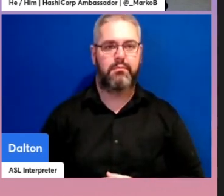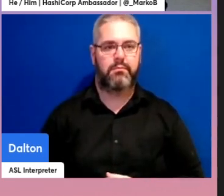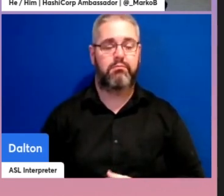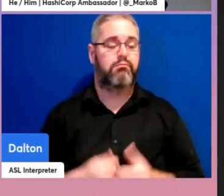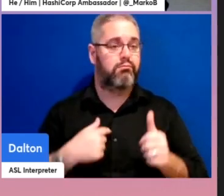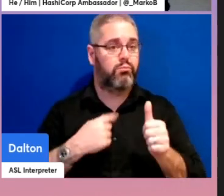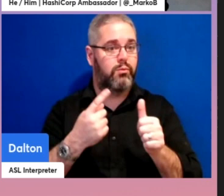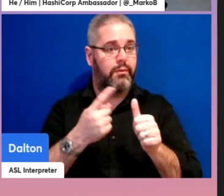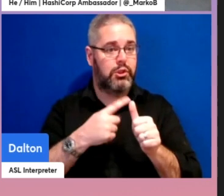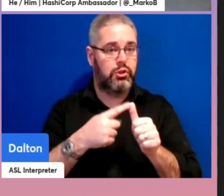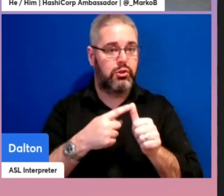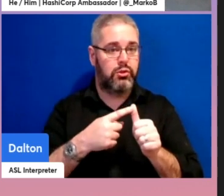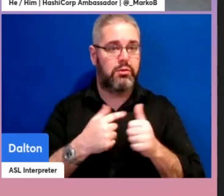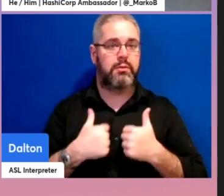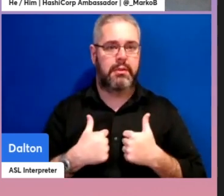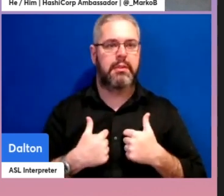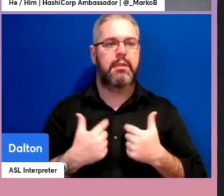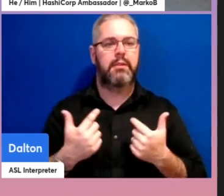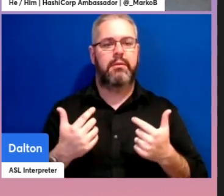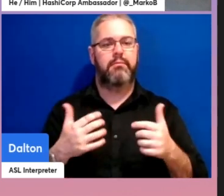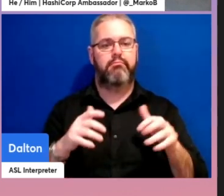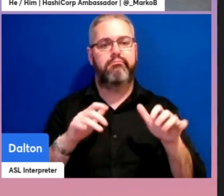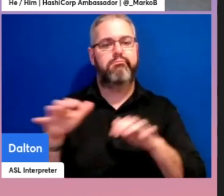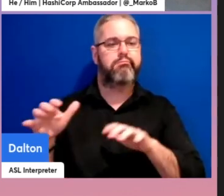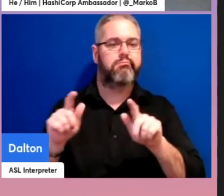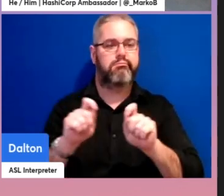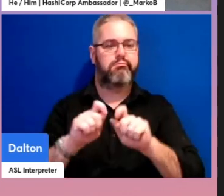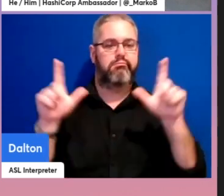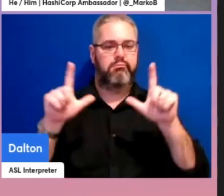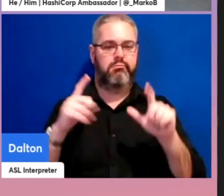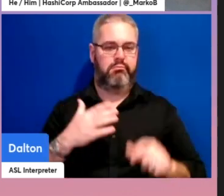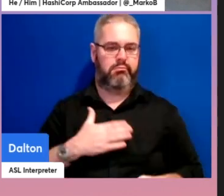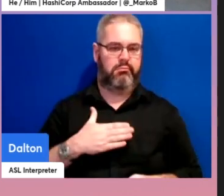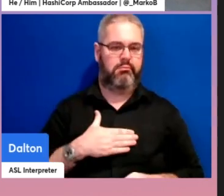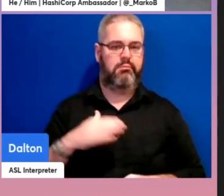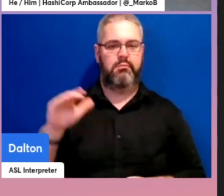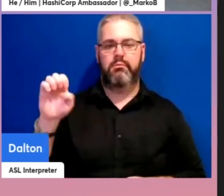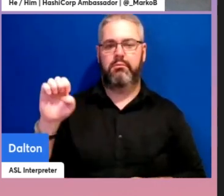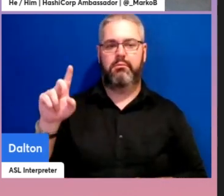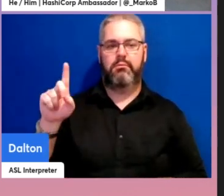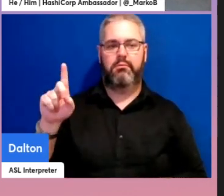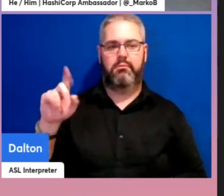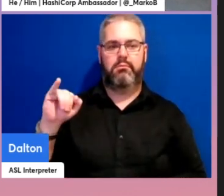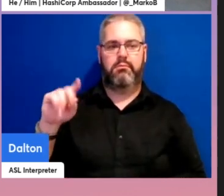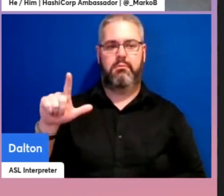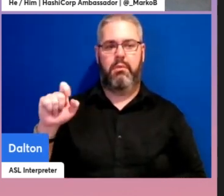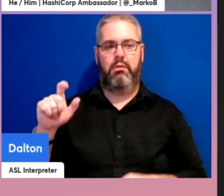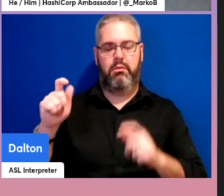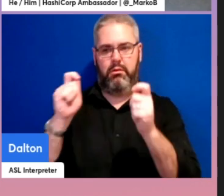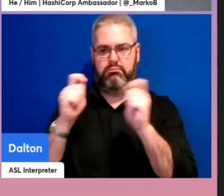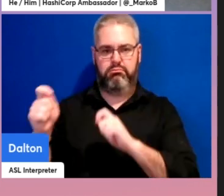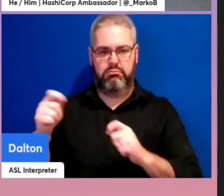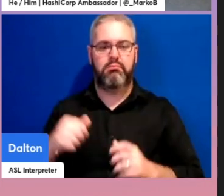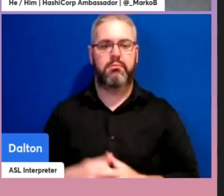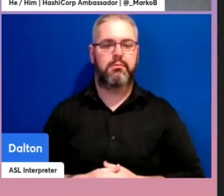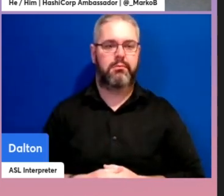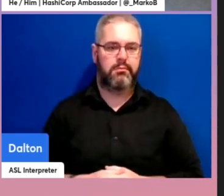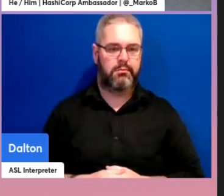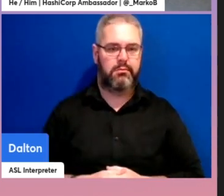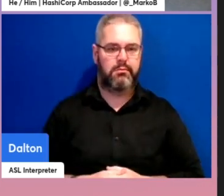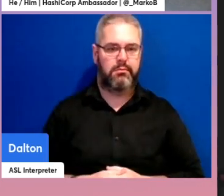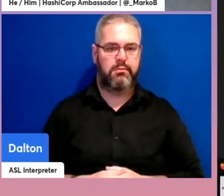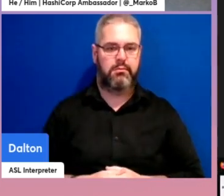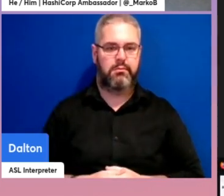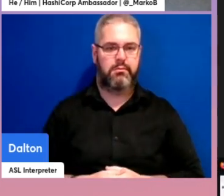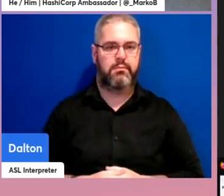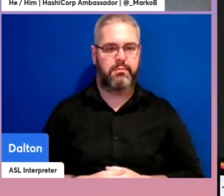first is I'm just gonna quickly open my AWS console just to just to